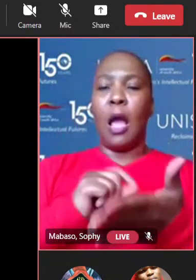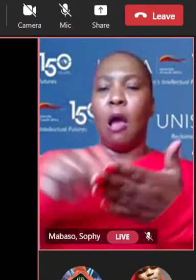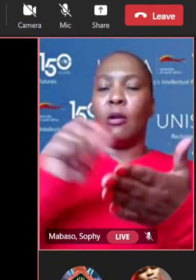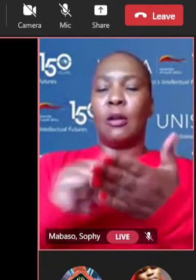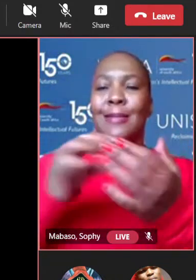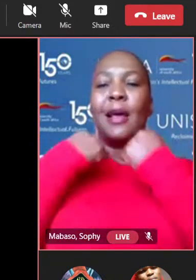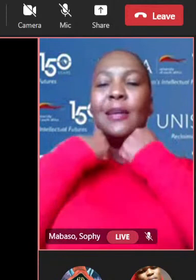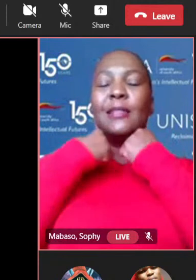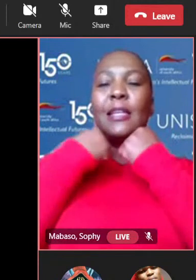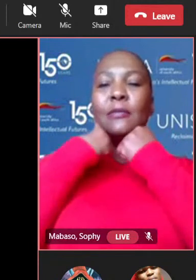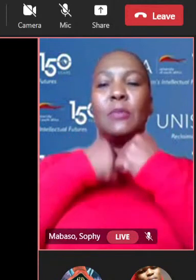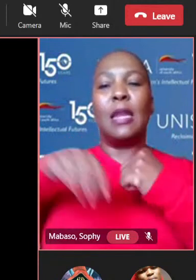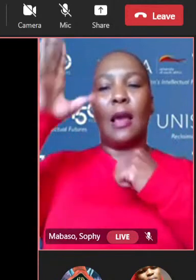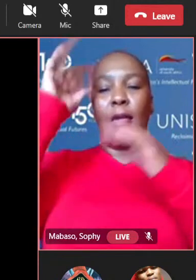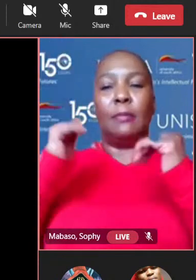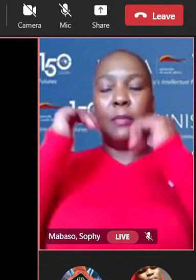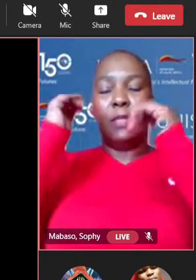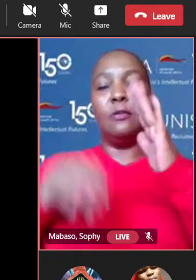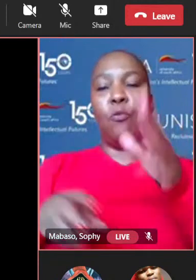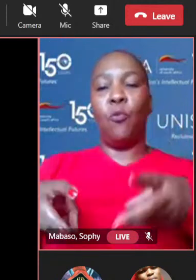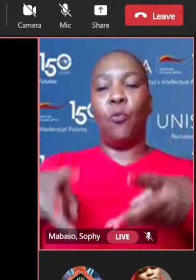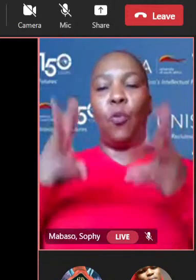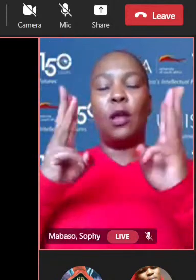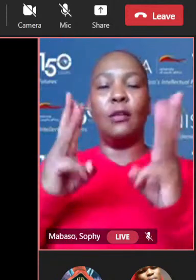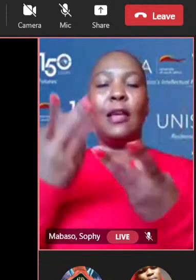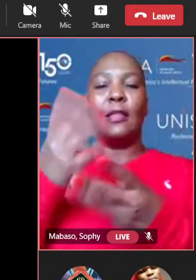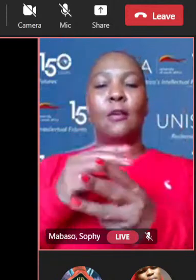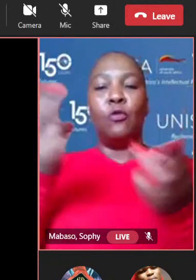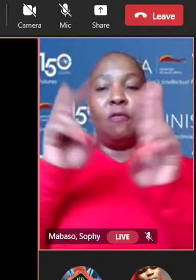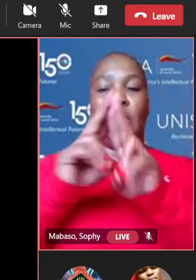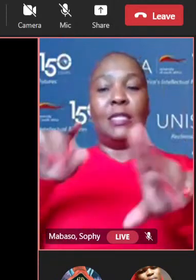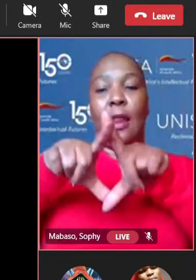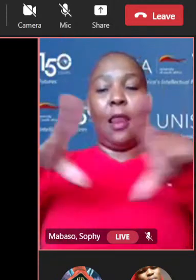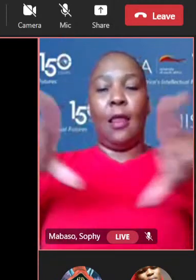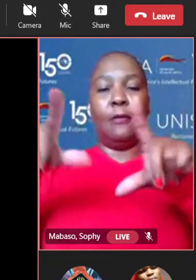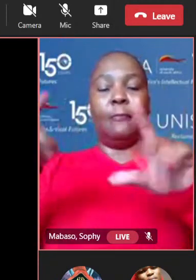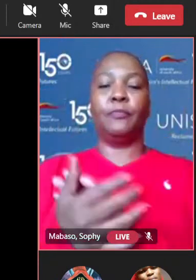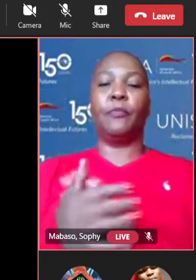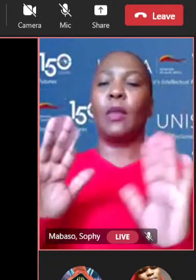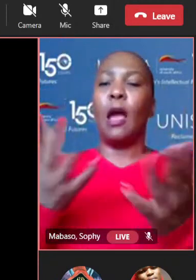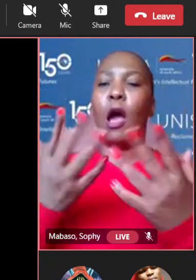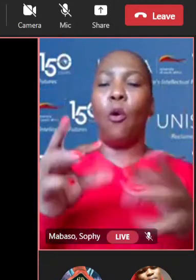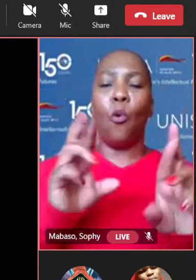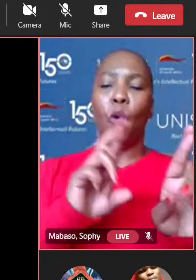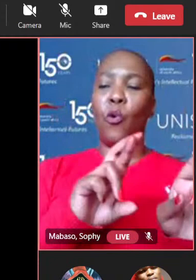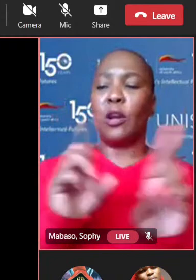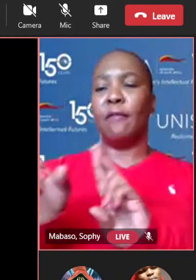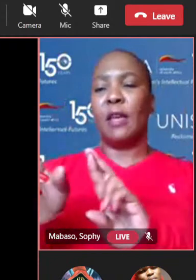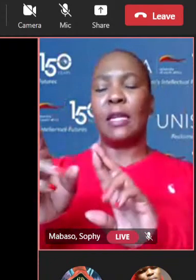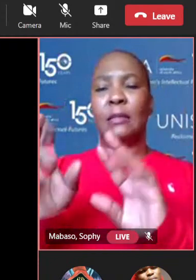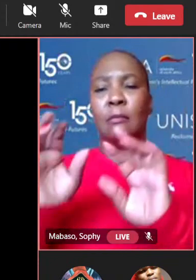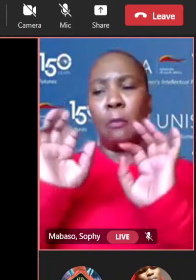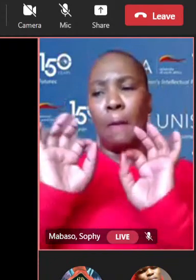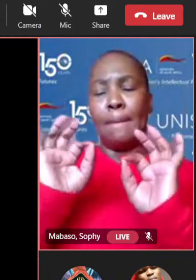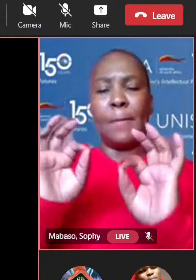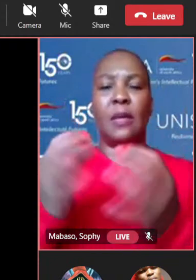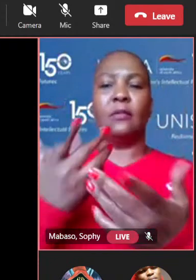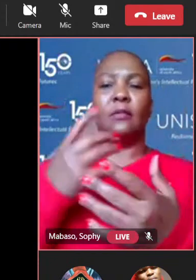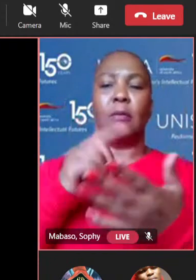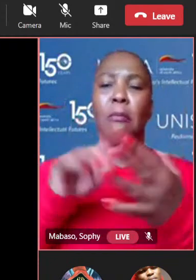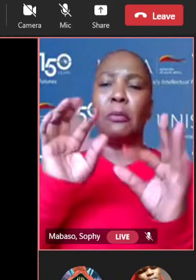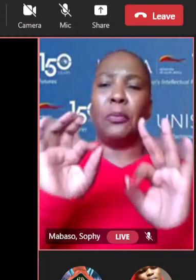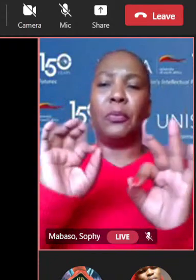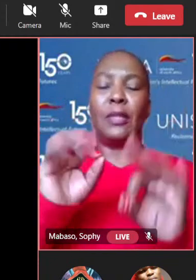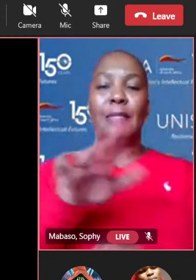in an academic way as at the university level, how to reference correctly. This is the place where you will learn